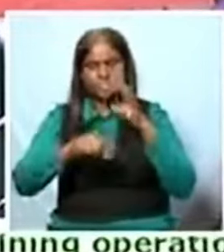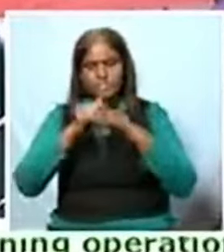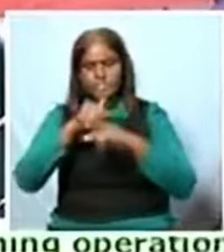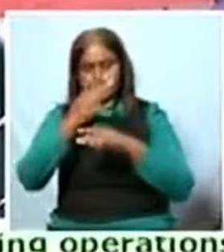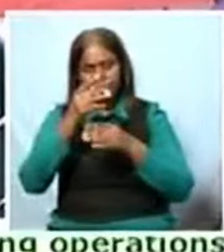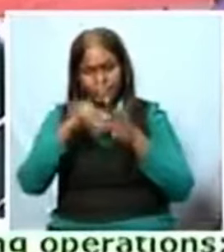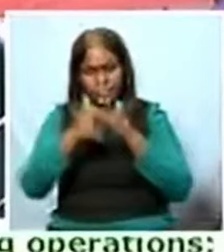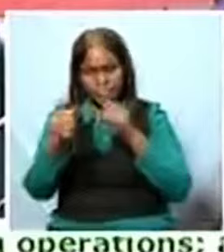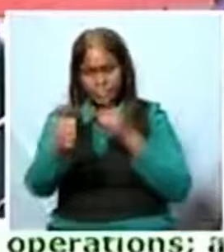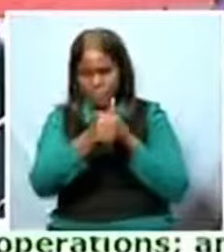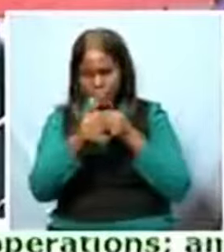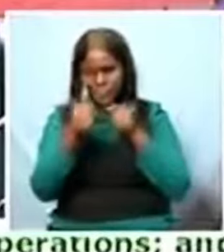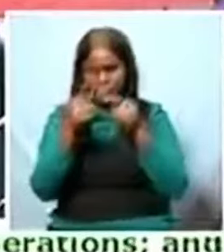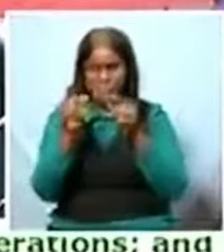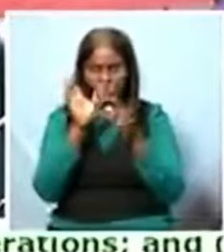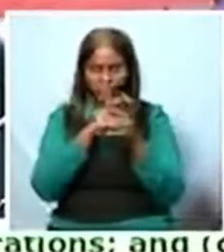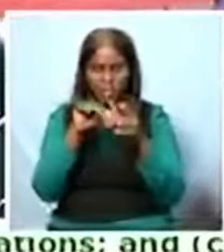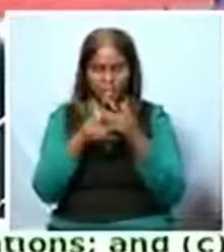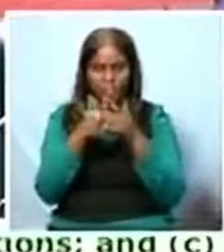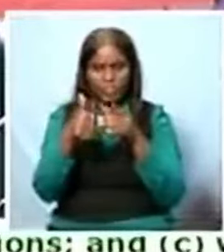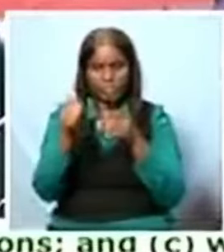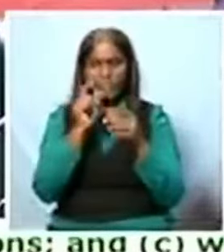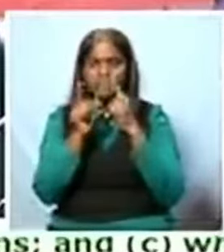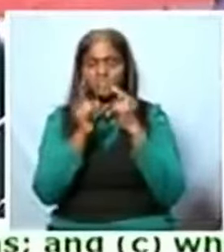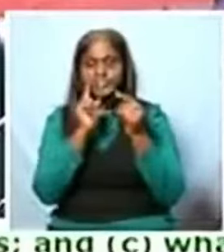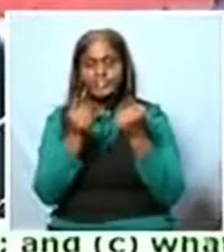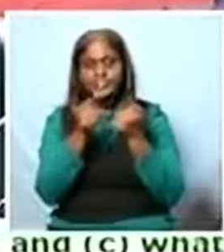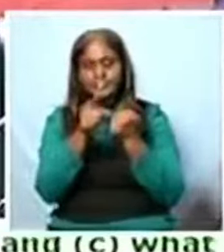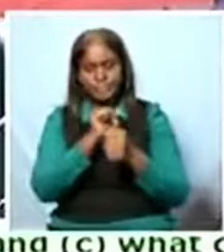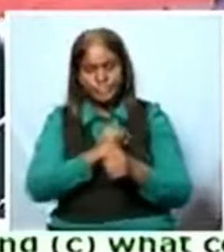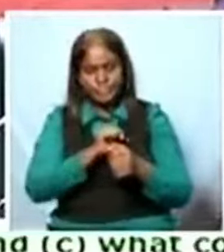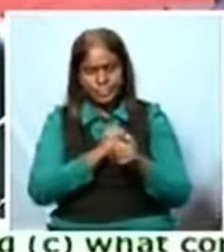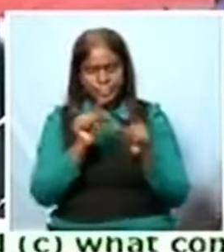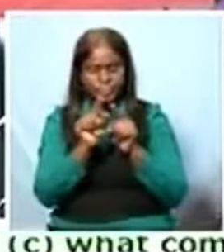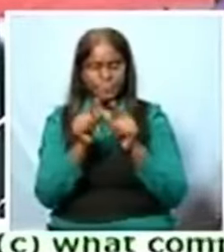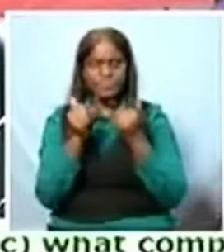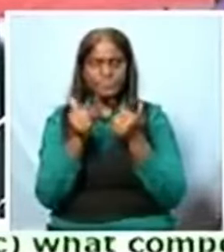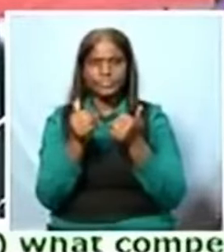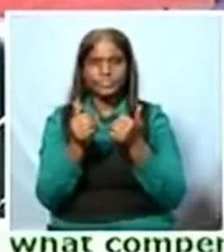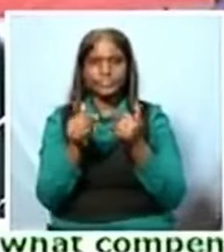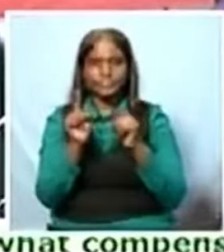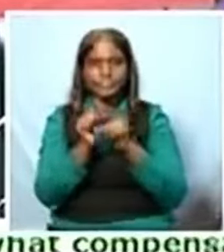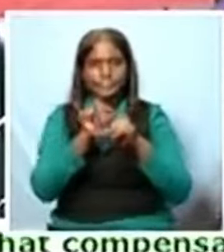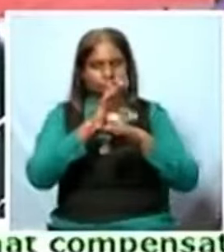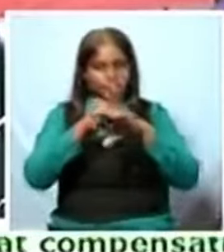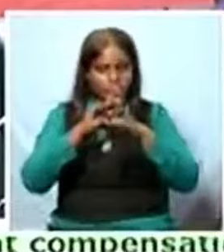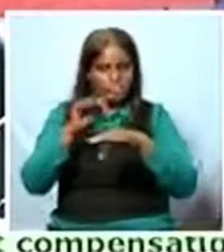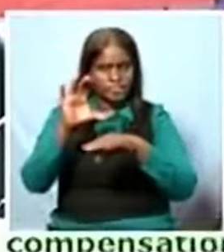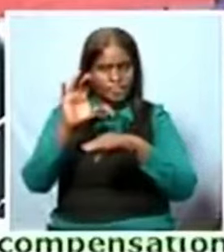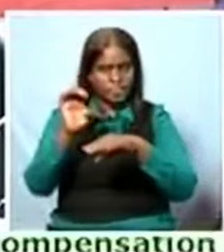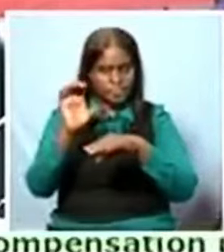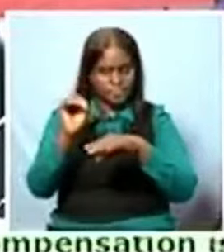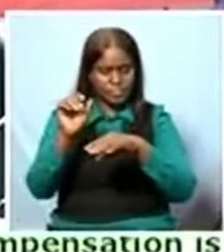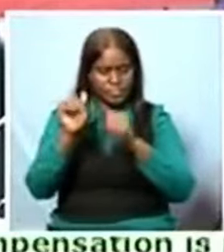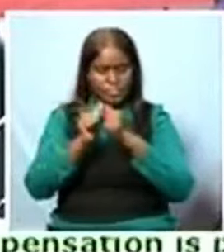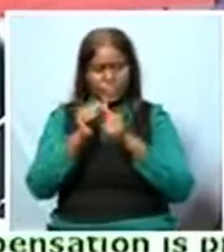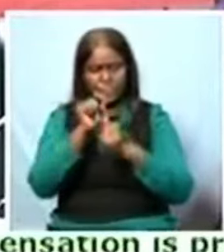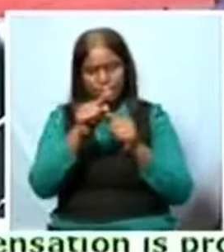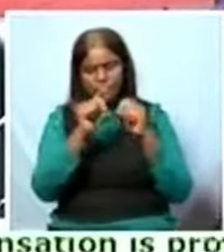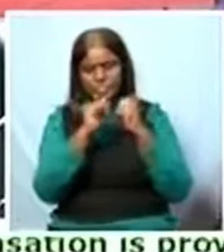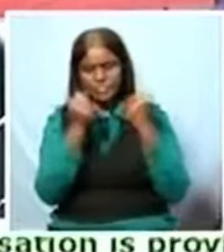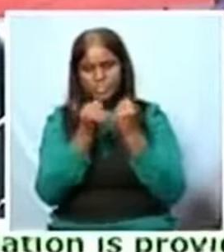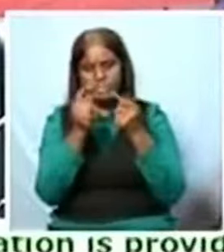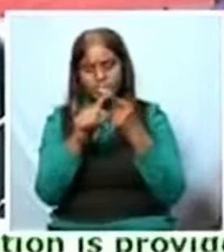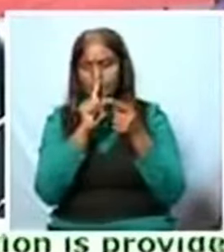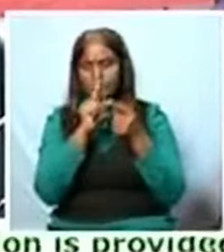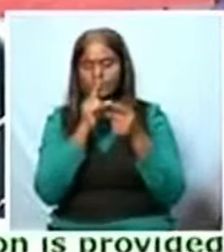and how that it happened, like you are saying, is quite unfortunate and alarming. And I've been calling the CEO of Mopani and team to